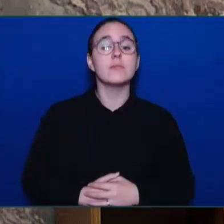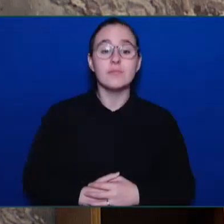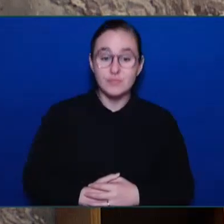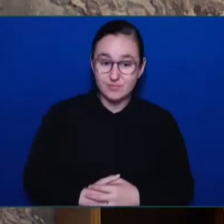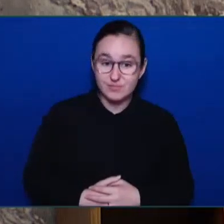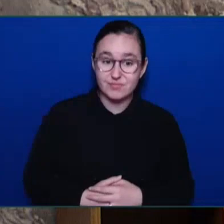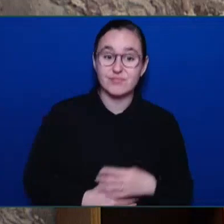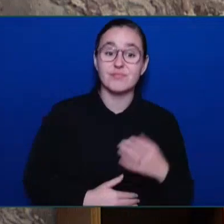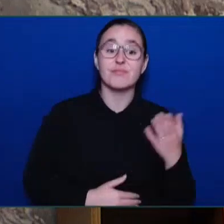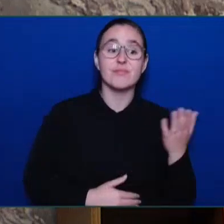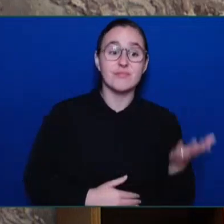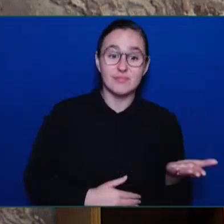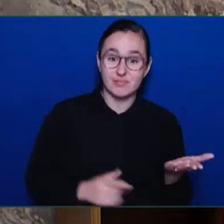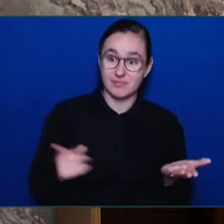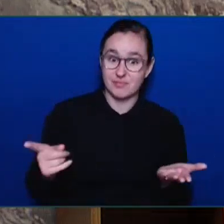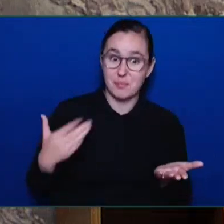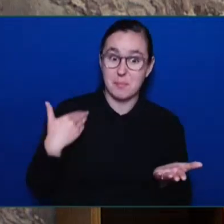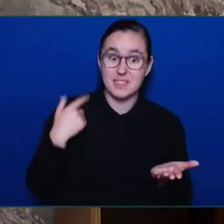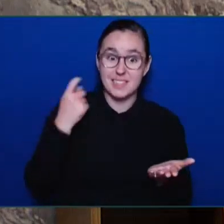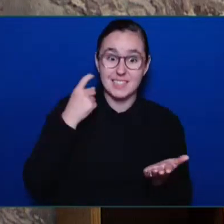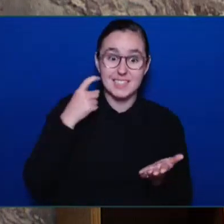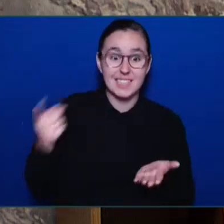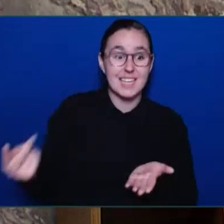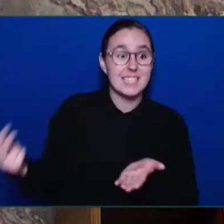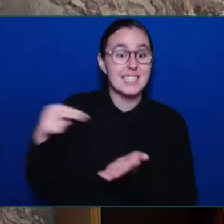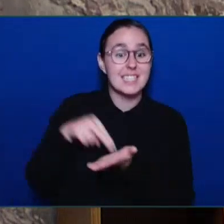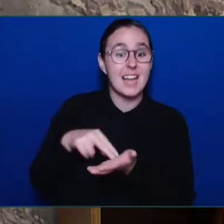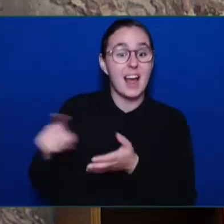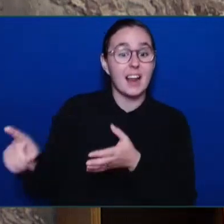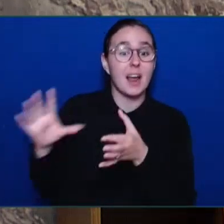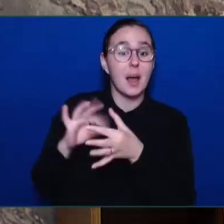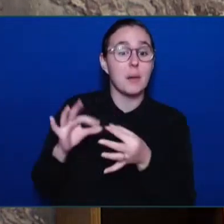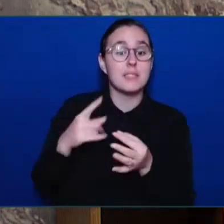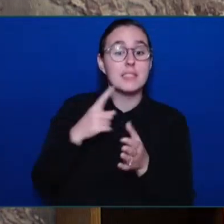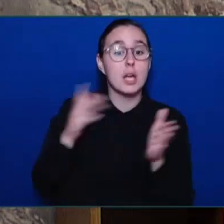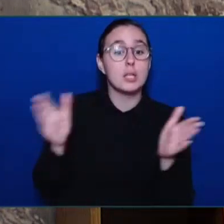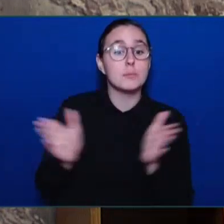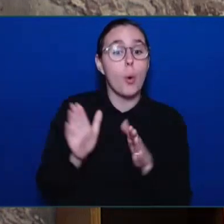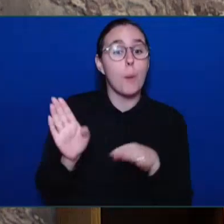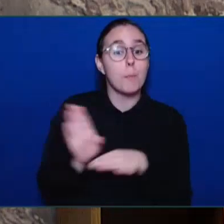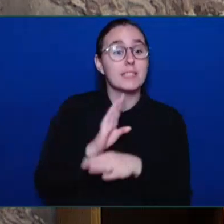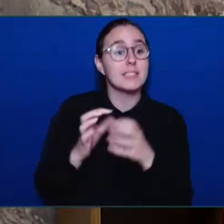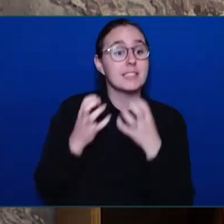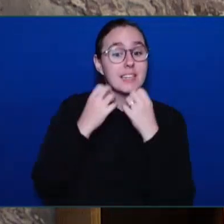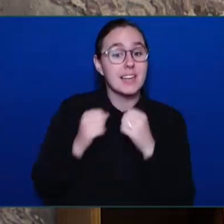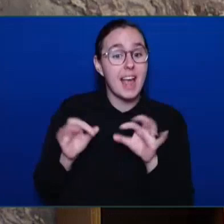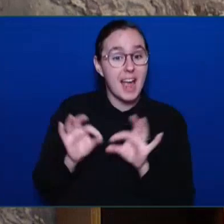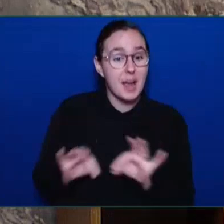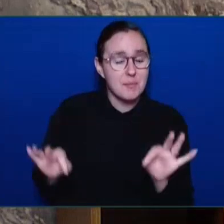and important to the government is cold comfort for the small businesses out there that are being decimated.